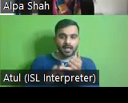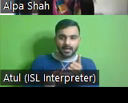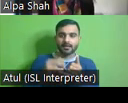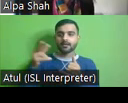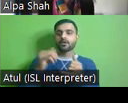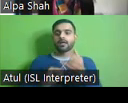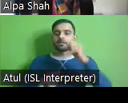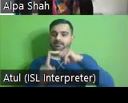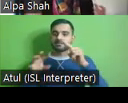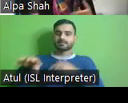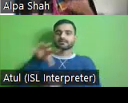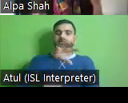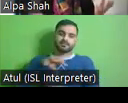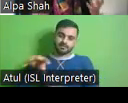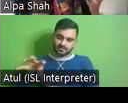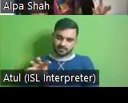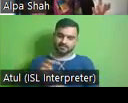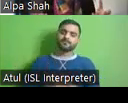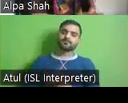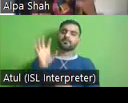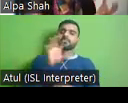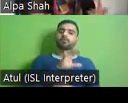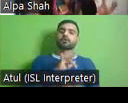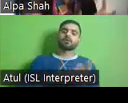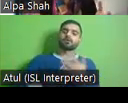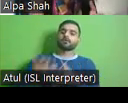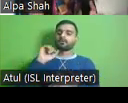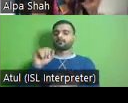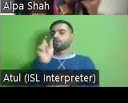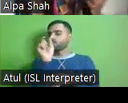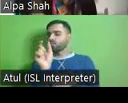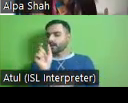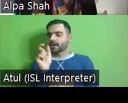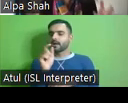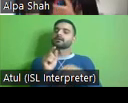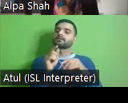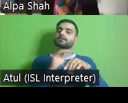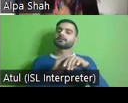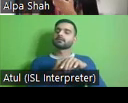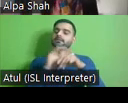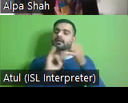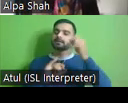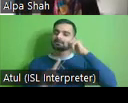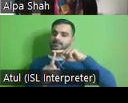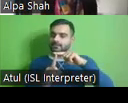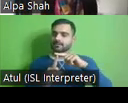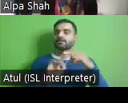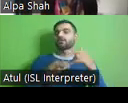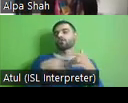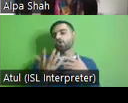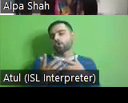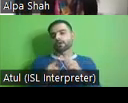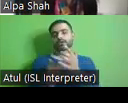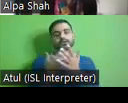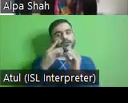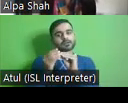tribe status, but then are in his terms, more tribal castes, not really like the tribes of